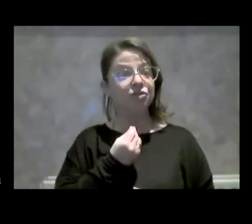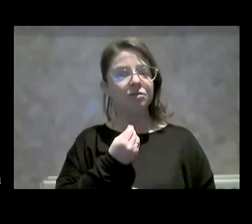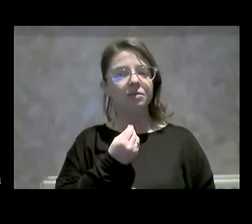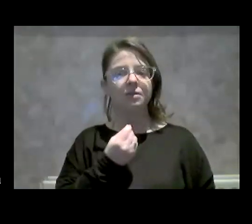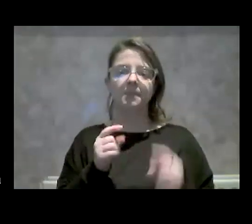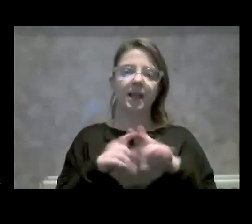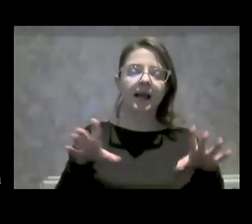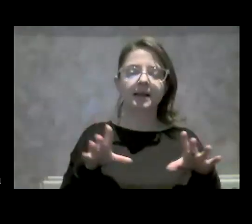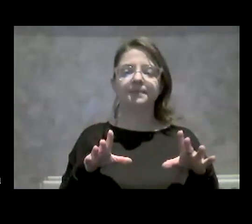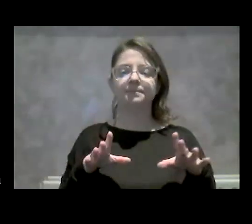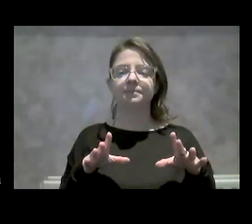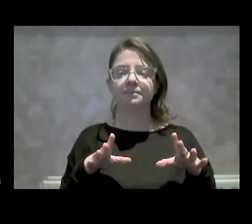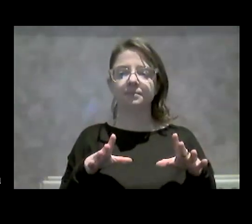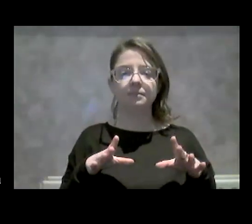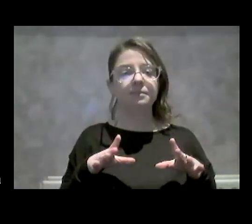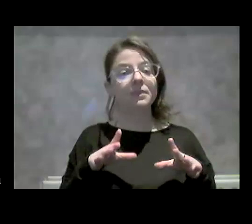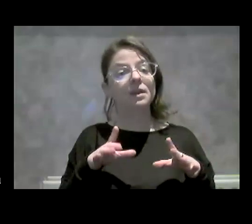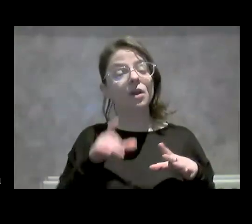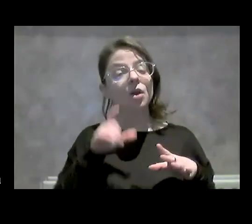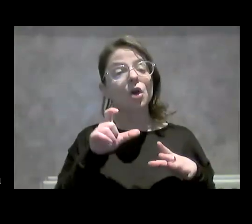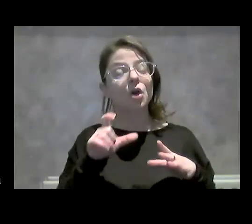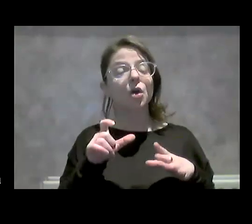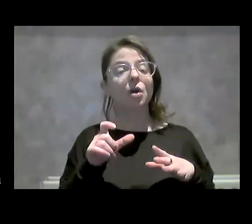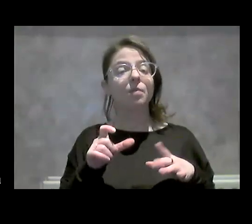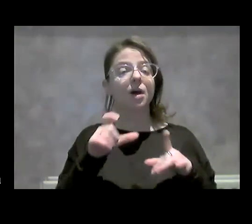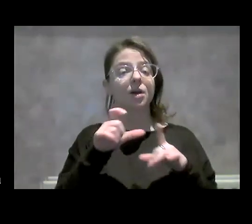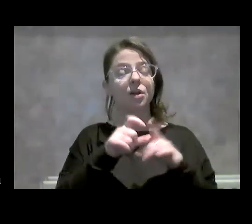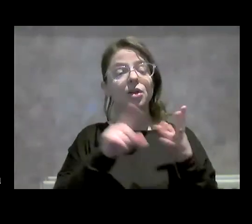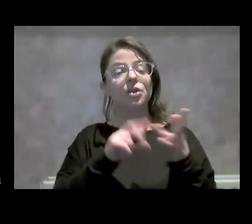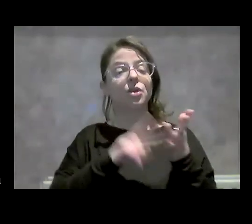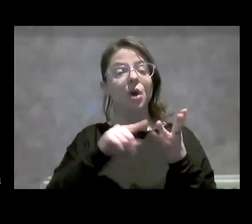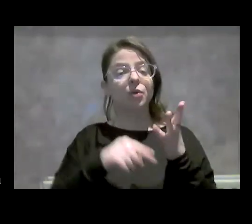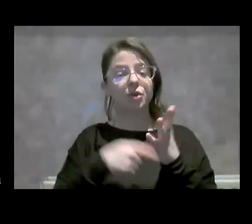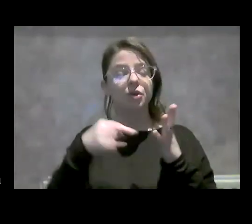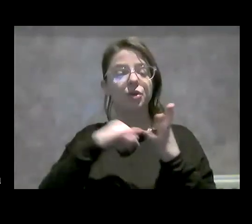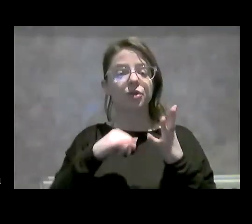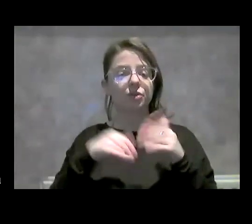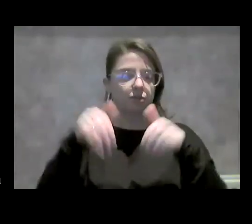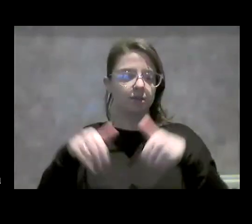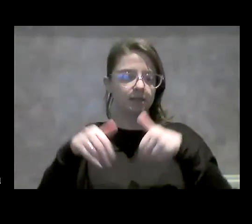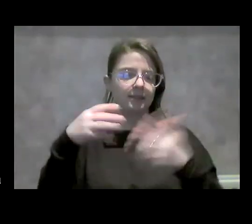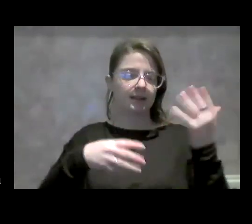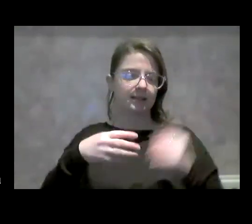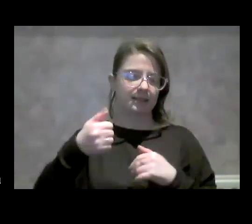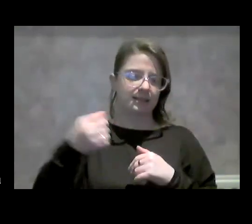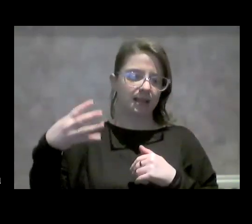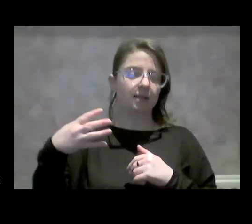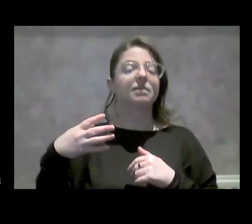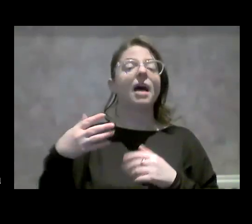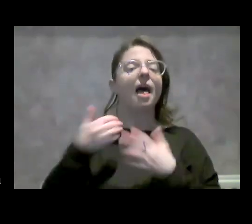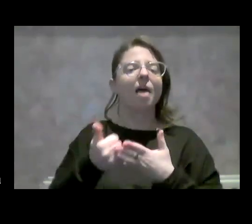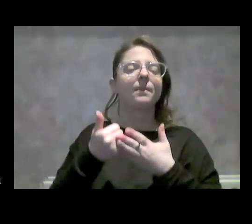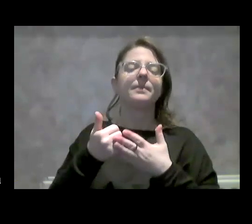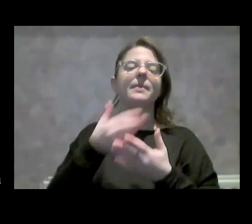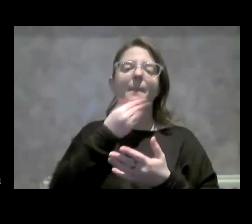be like the people at Cooper Donuts in 1959, flinging coffee cups to save a man from being arrested just